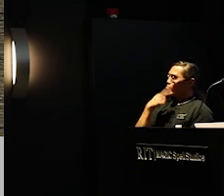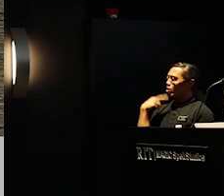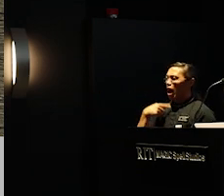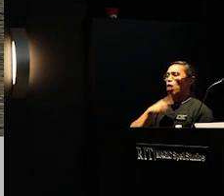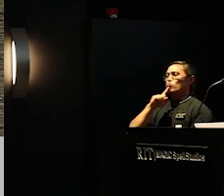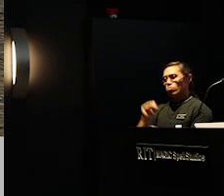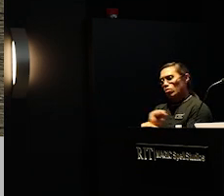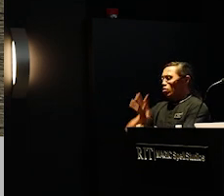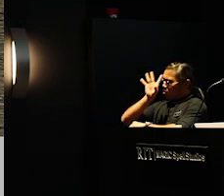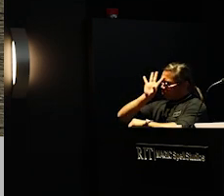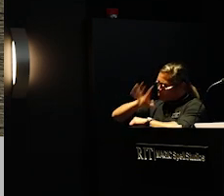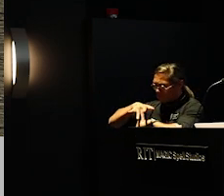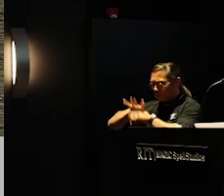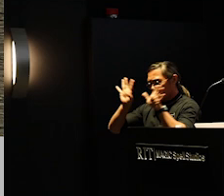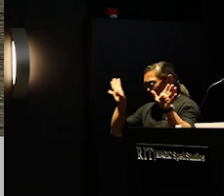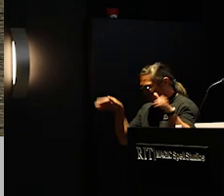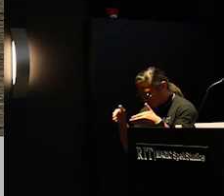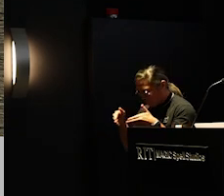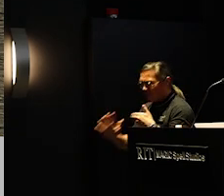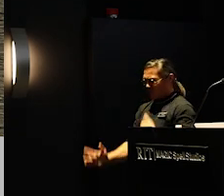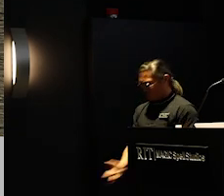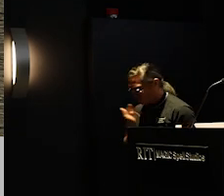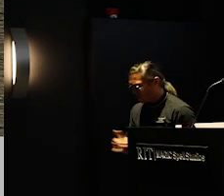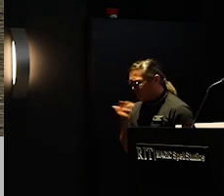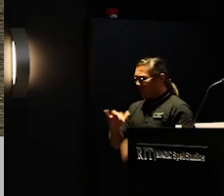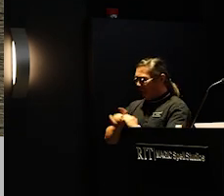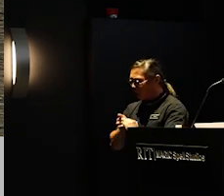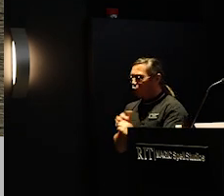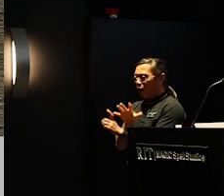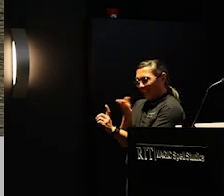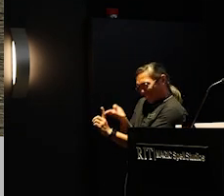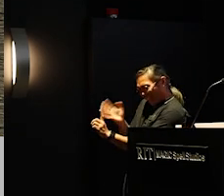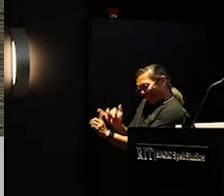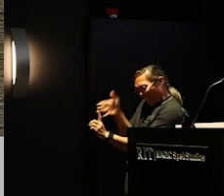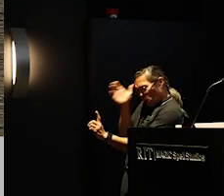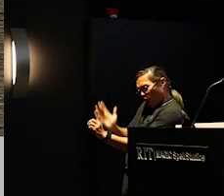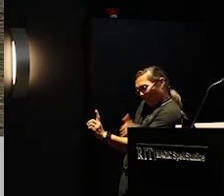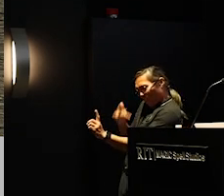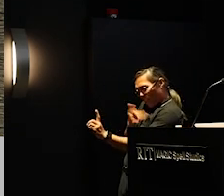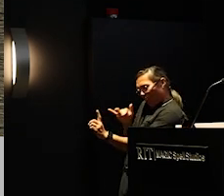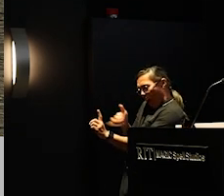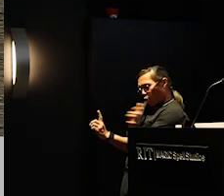a place called Radio Social, which I was part of the team, on